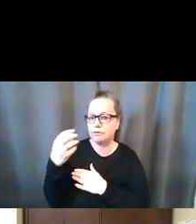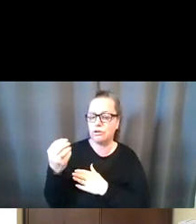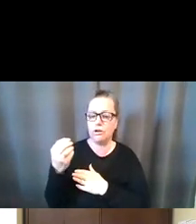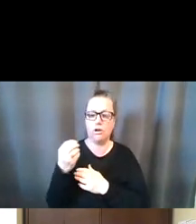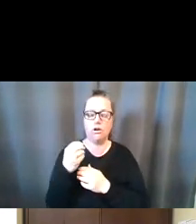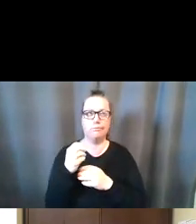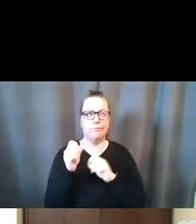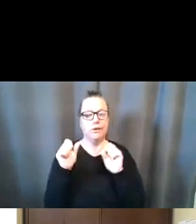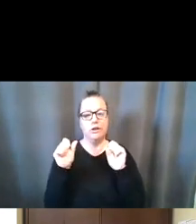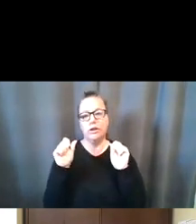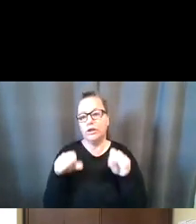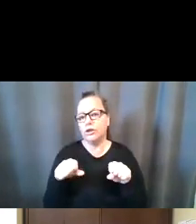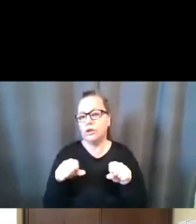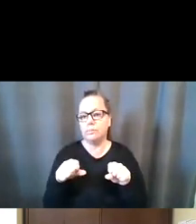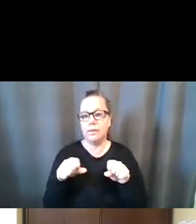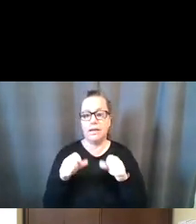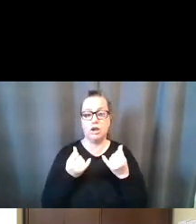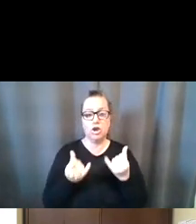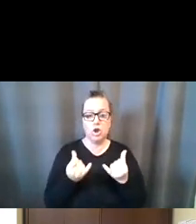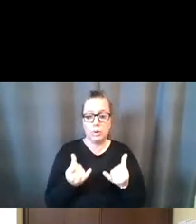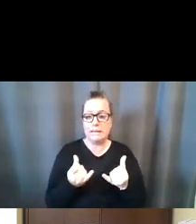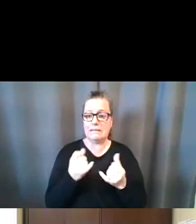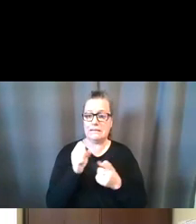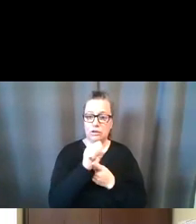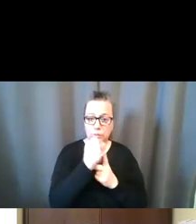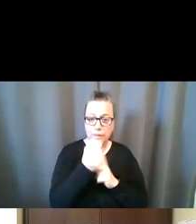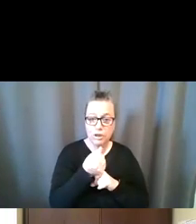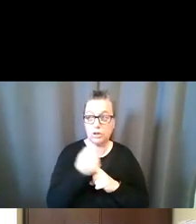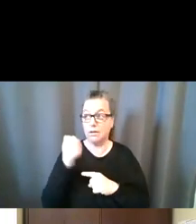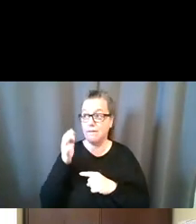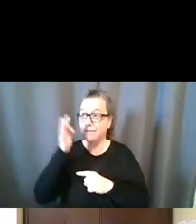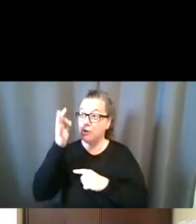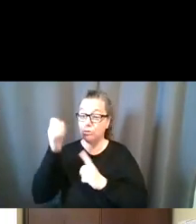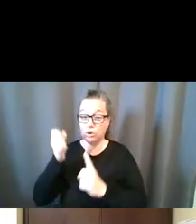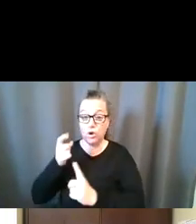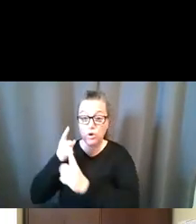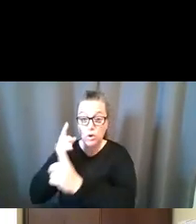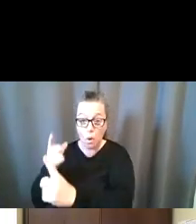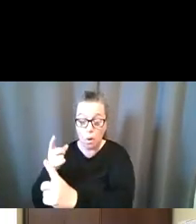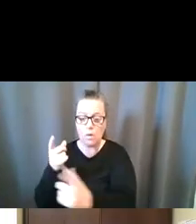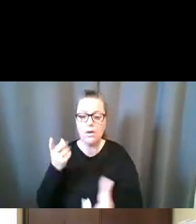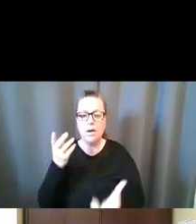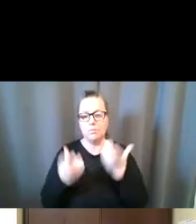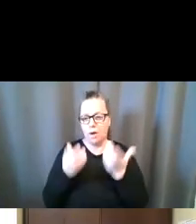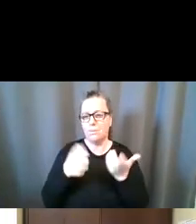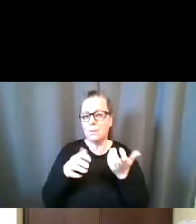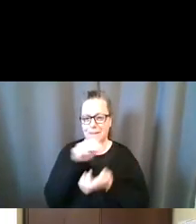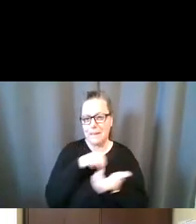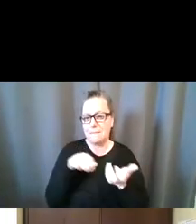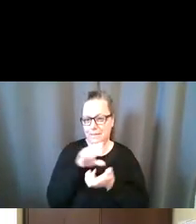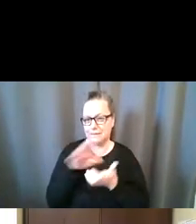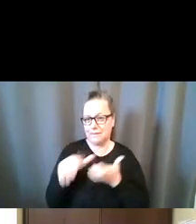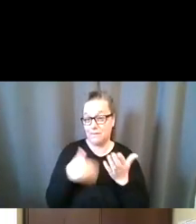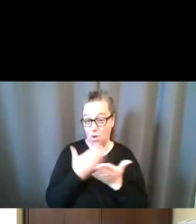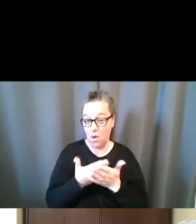be a current state condition, it could be a future state goal. It's probably a mix of all of those things,